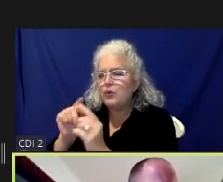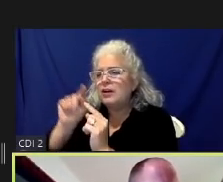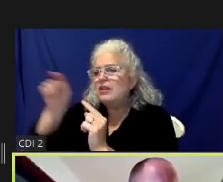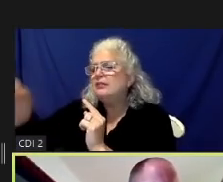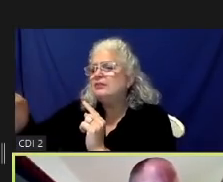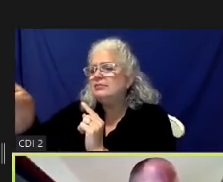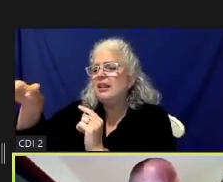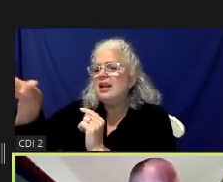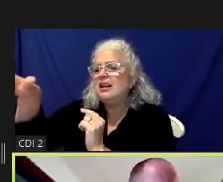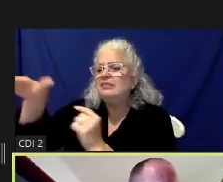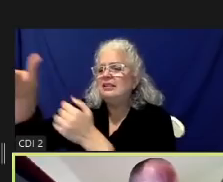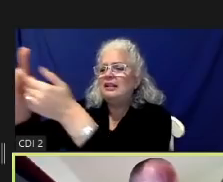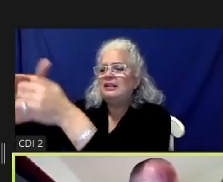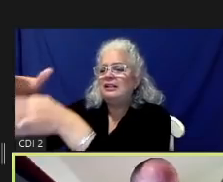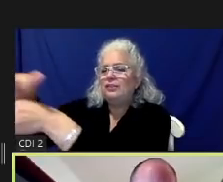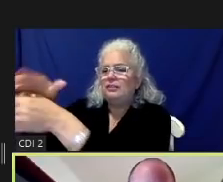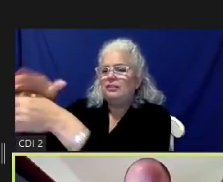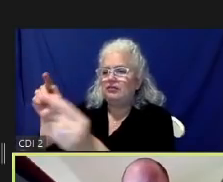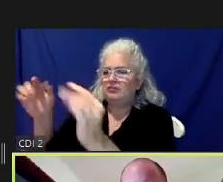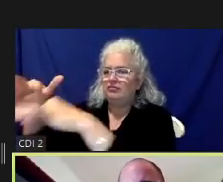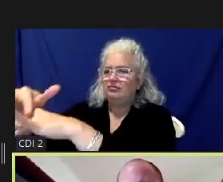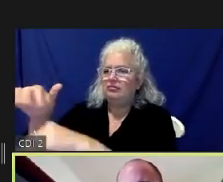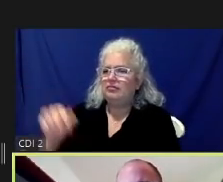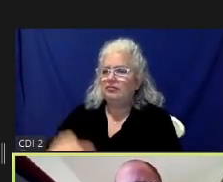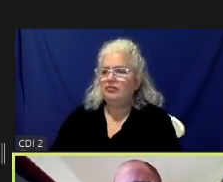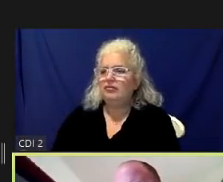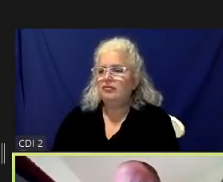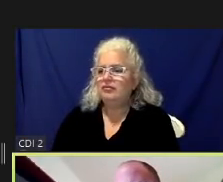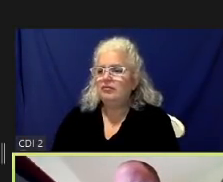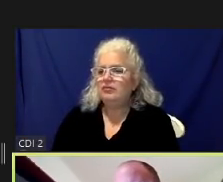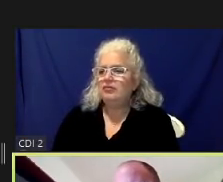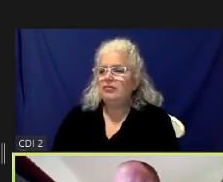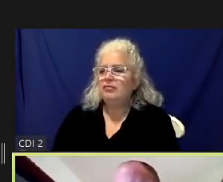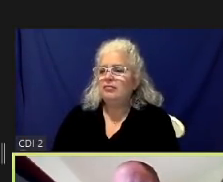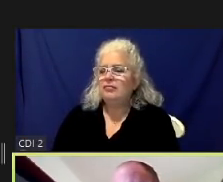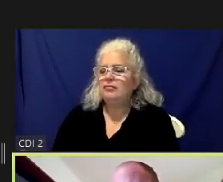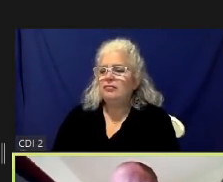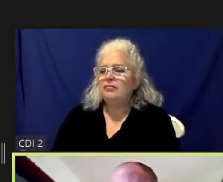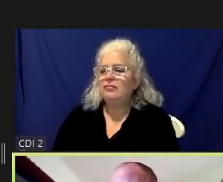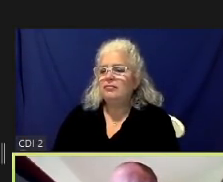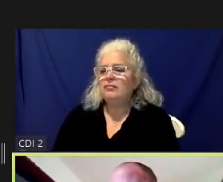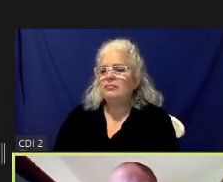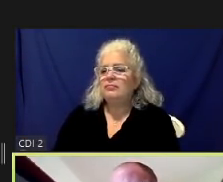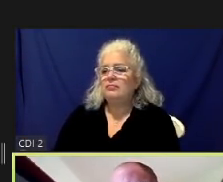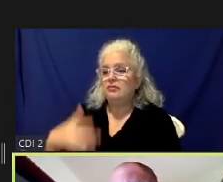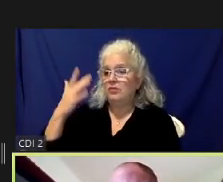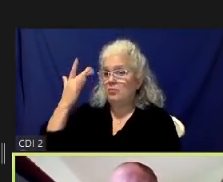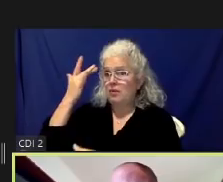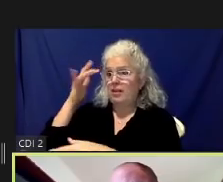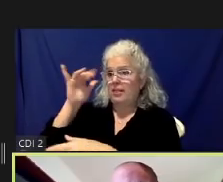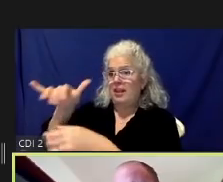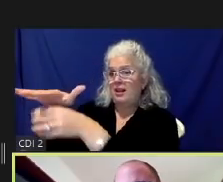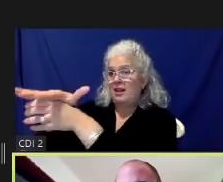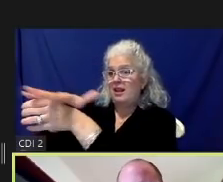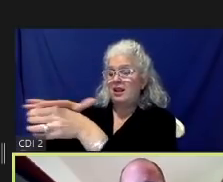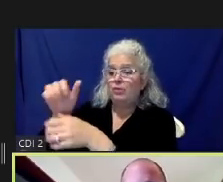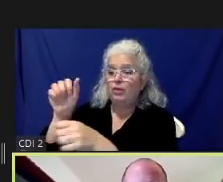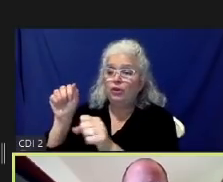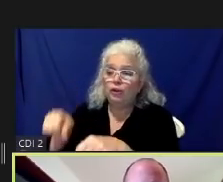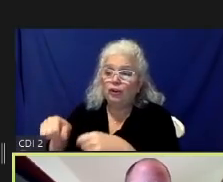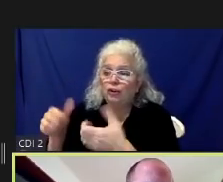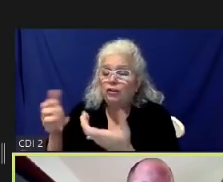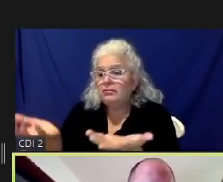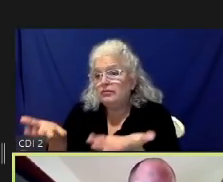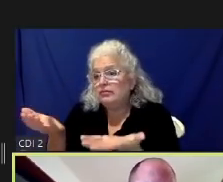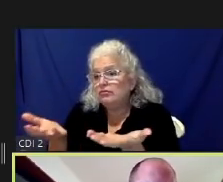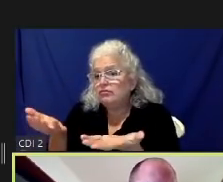understand that area essentially could have engages with communities that